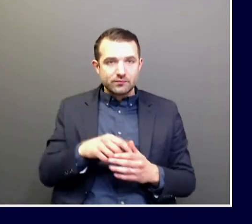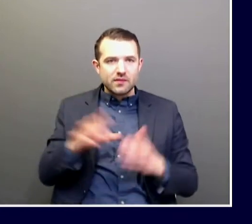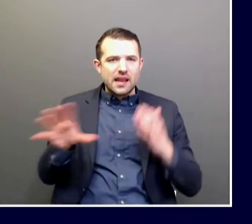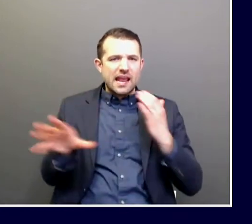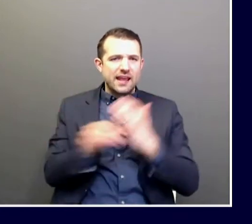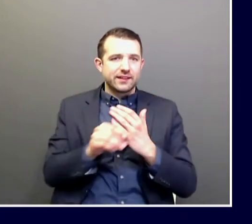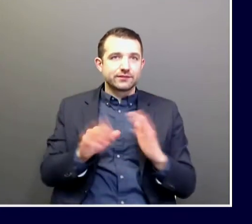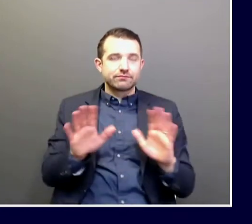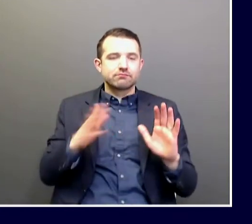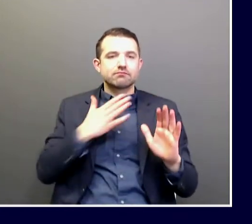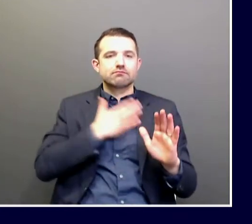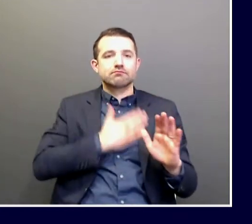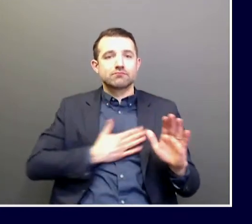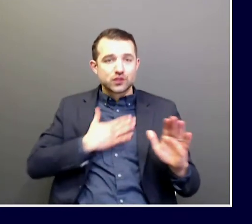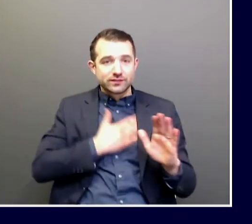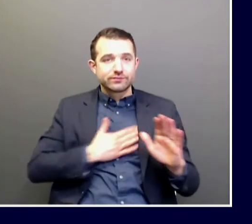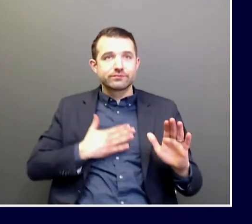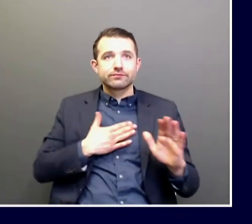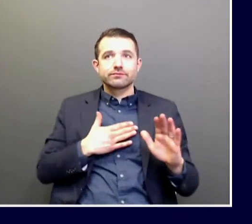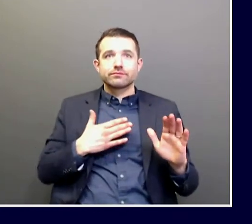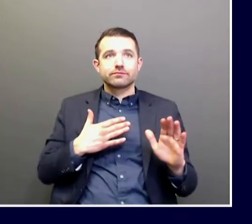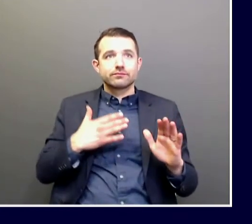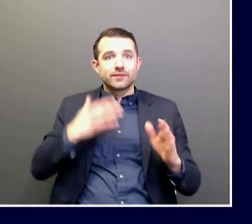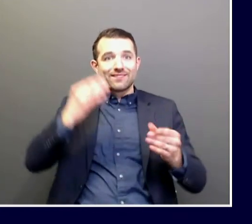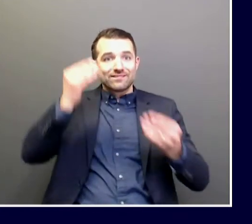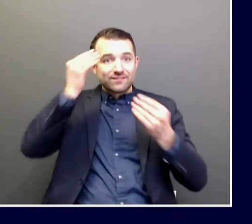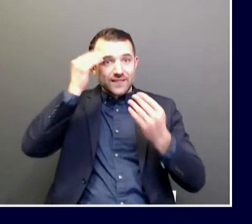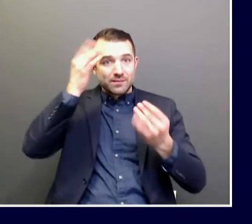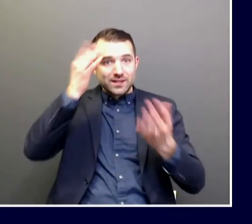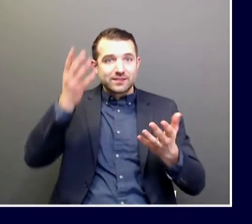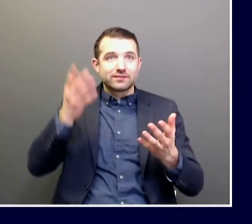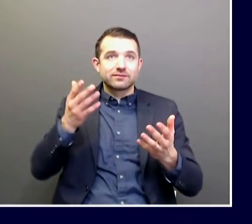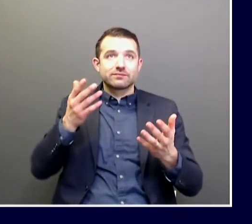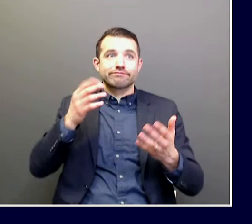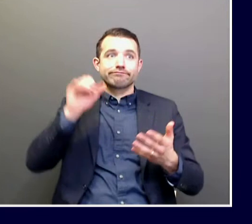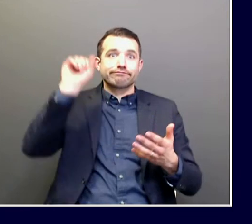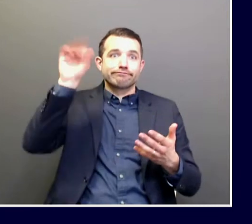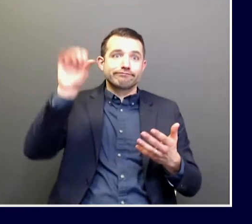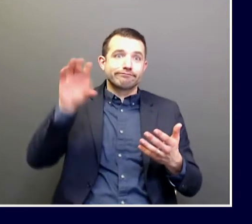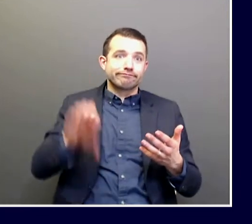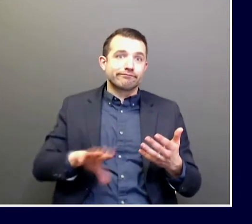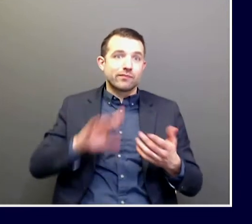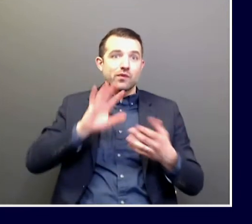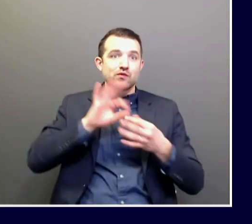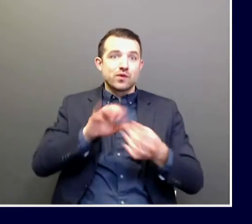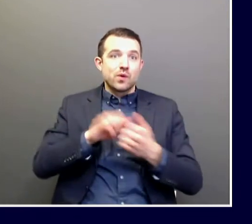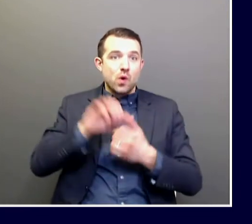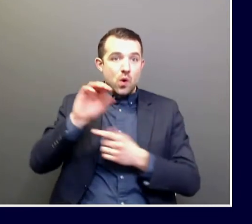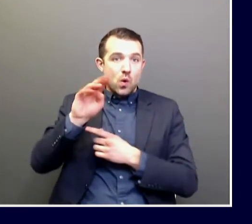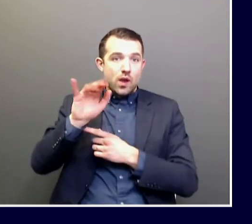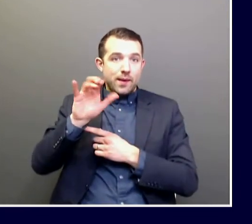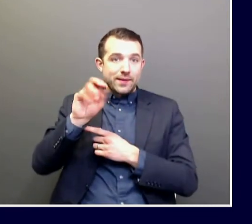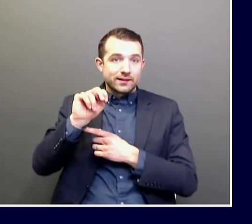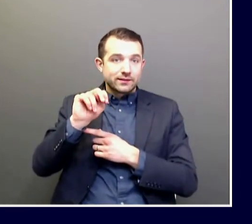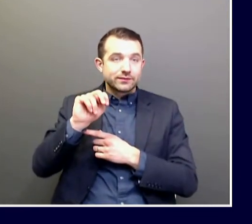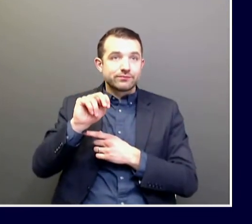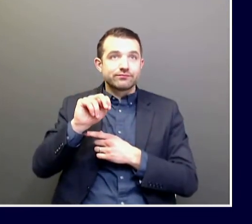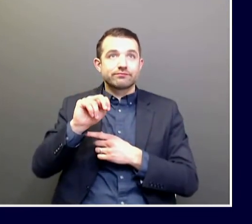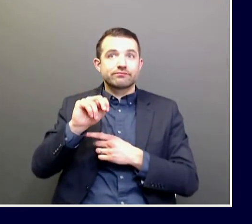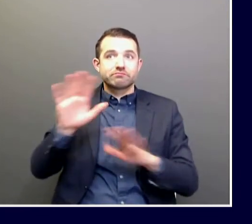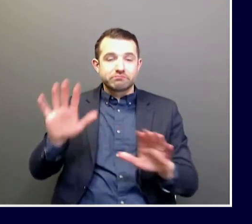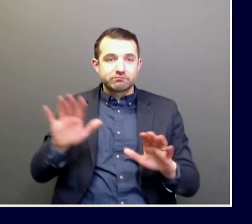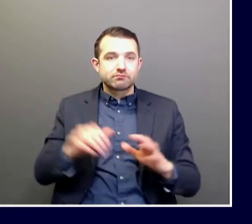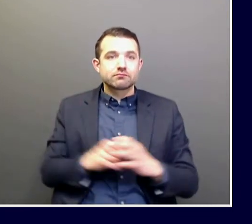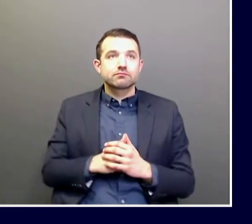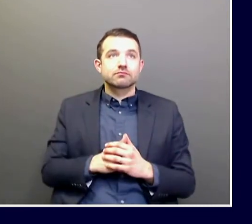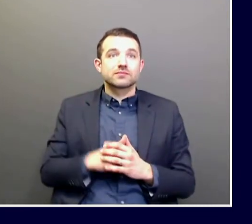in presenting the information on Omicron and data issues with Omicron to our federal partners, they did